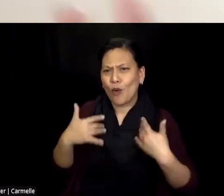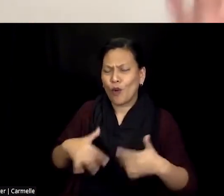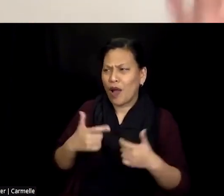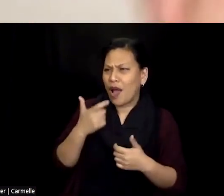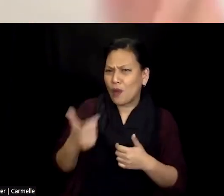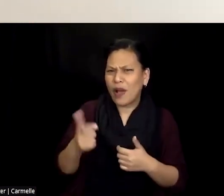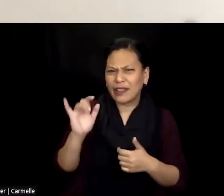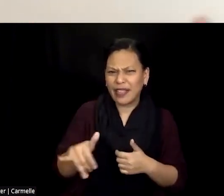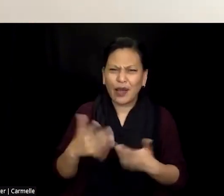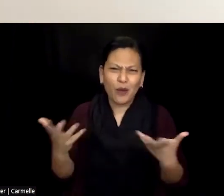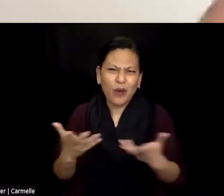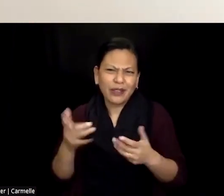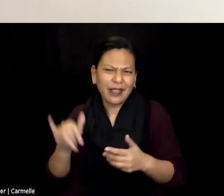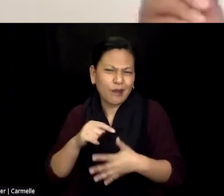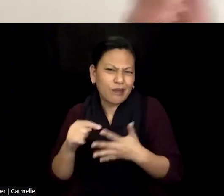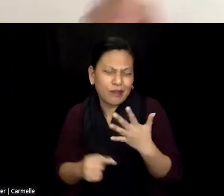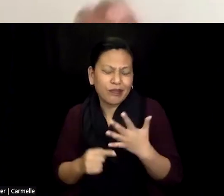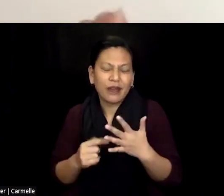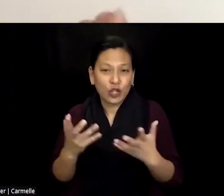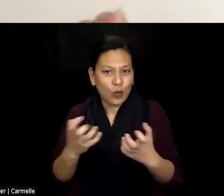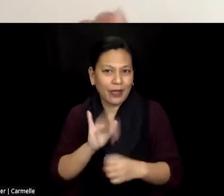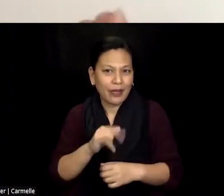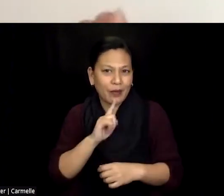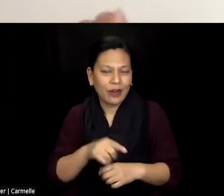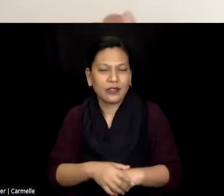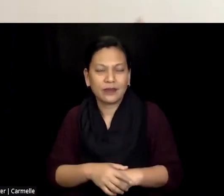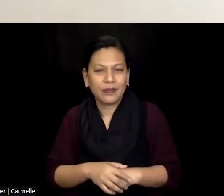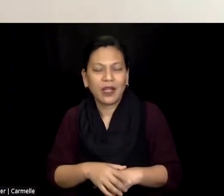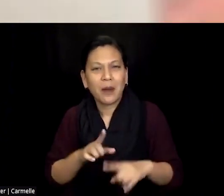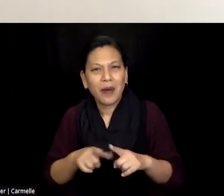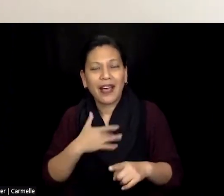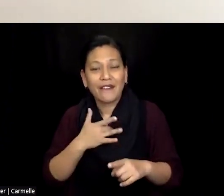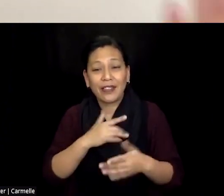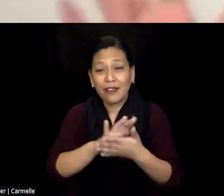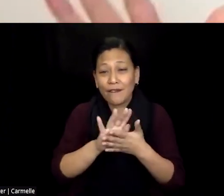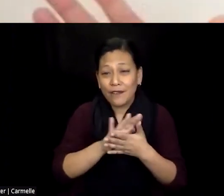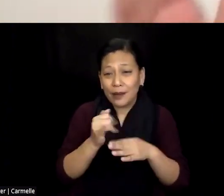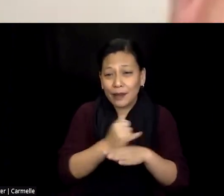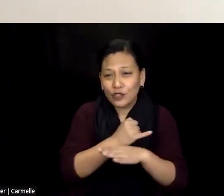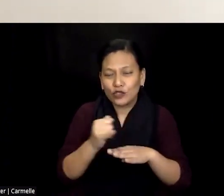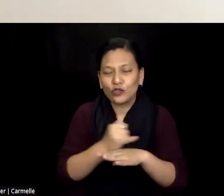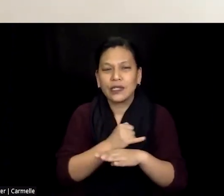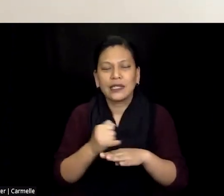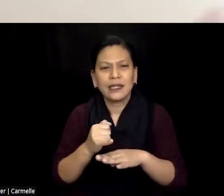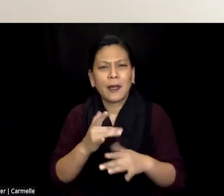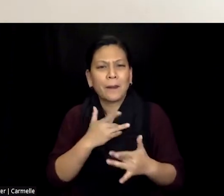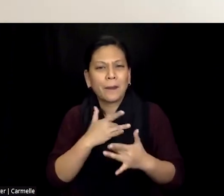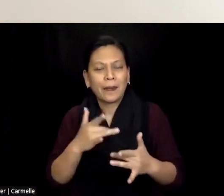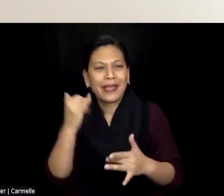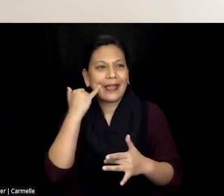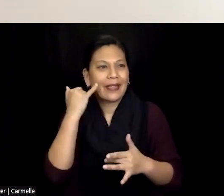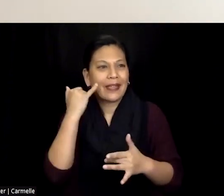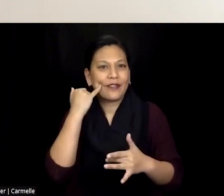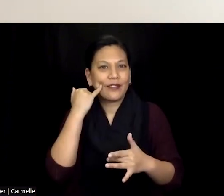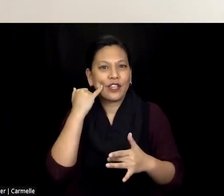What did I just watch? Yeah. But I feel like in the film industry, the movie industry, it's very common that once you have a